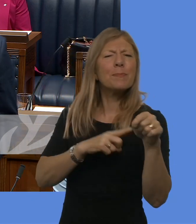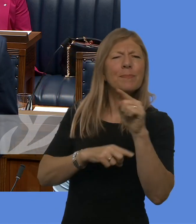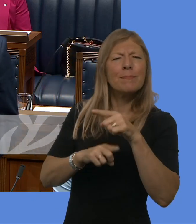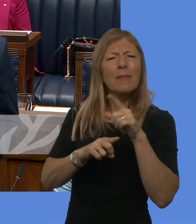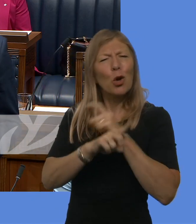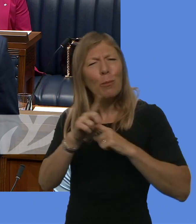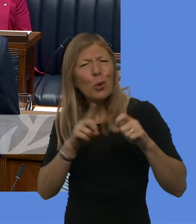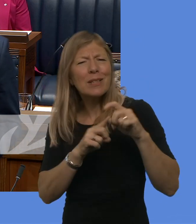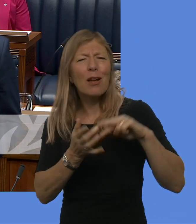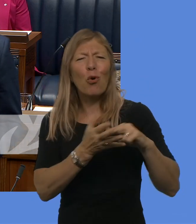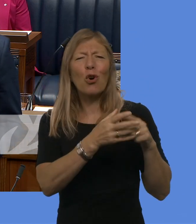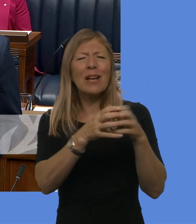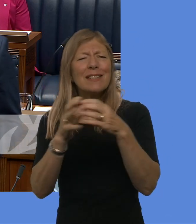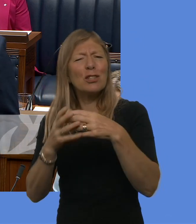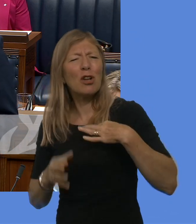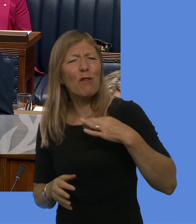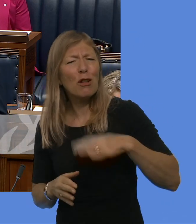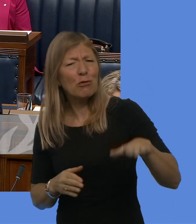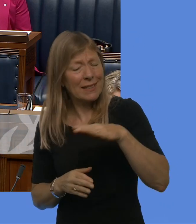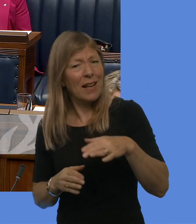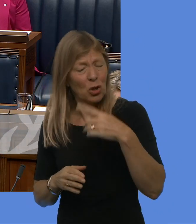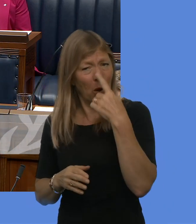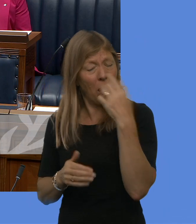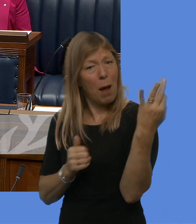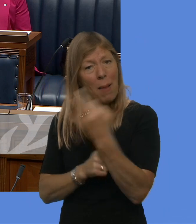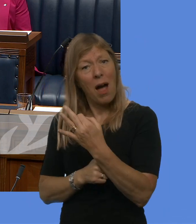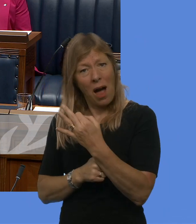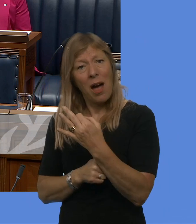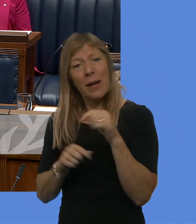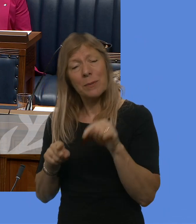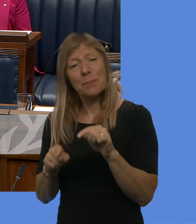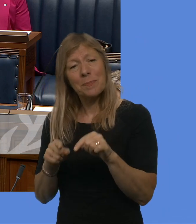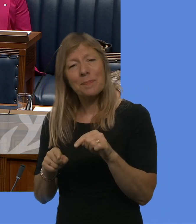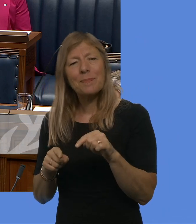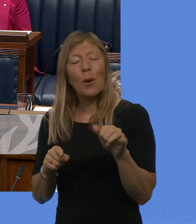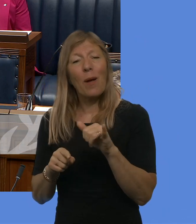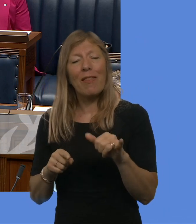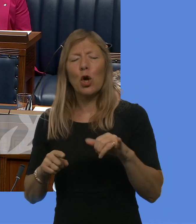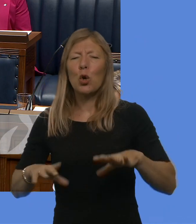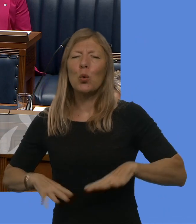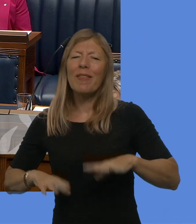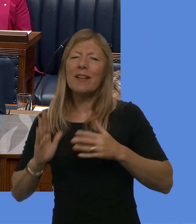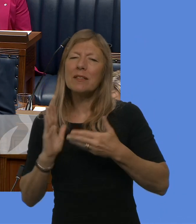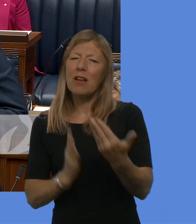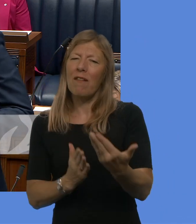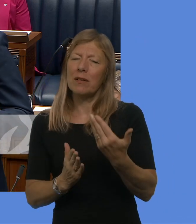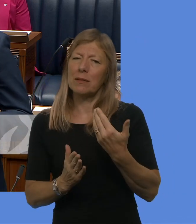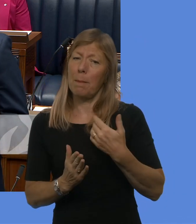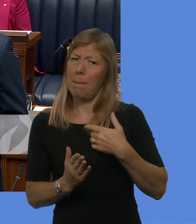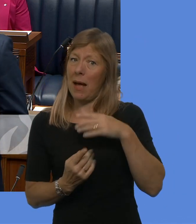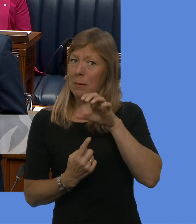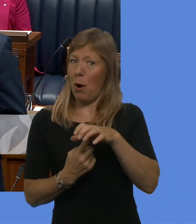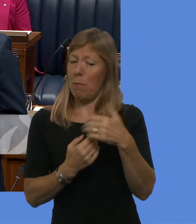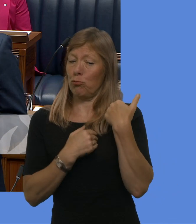voluntary sector is involved. So whether it's in youth service provision, which my department has a responsibility to support, or this